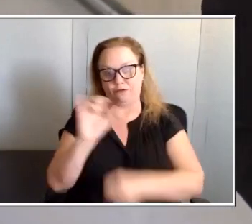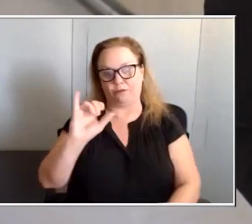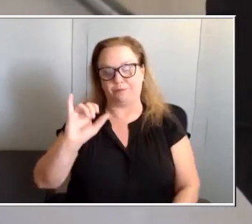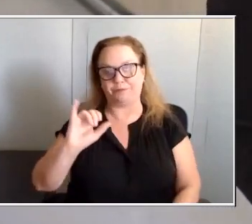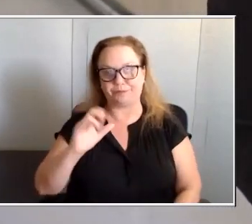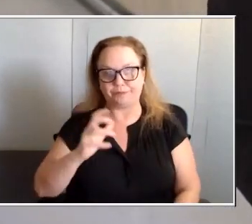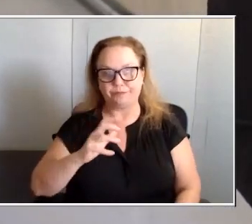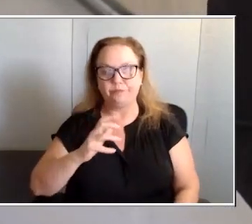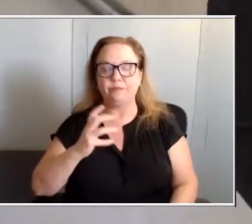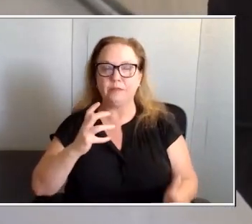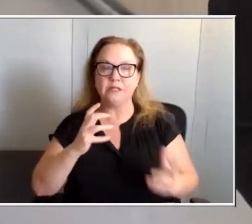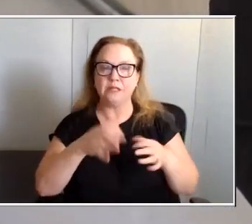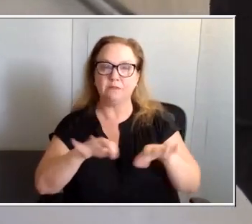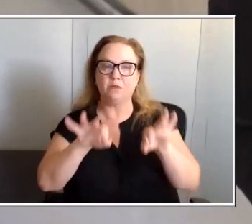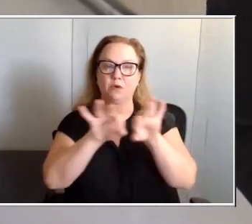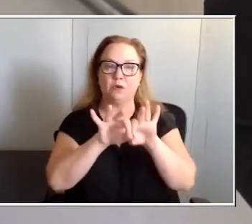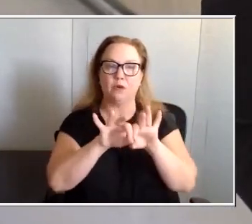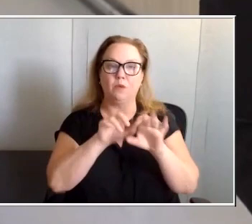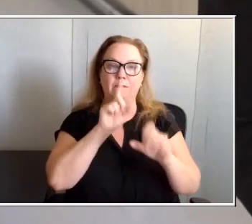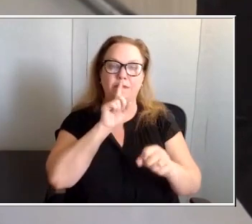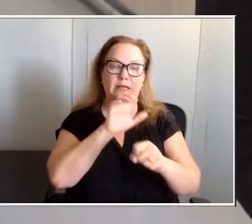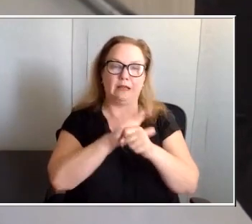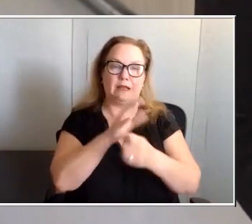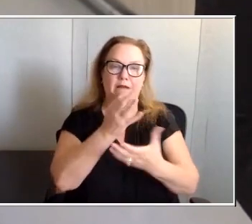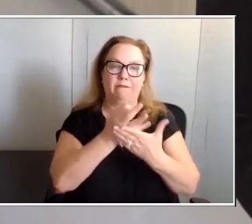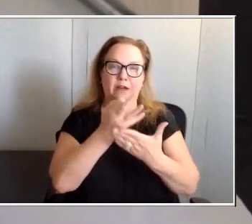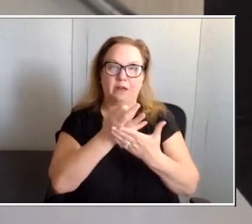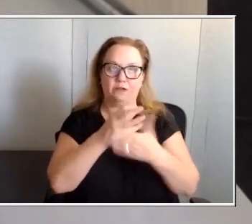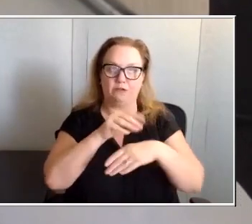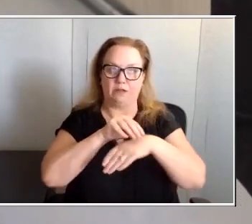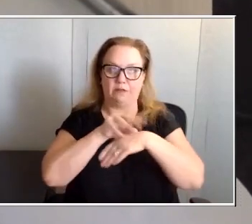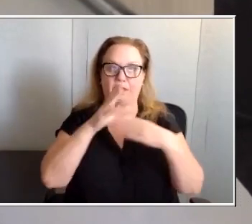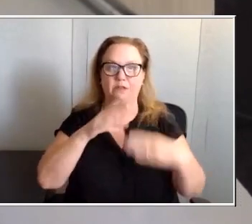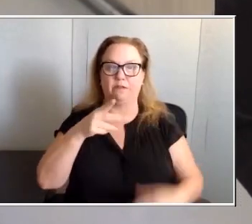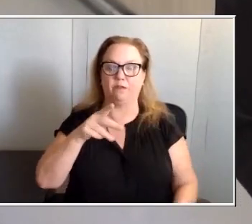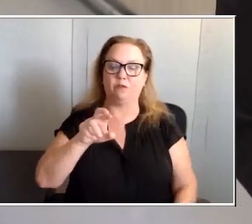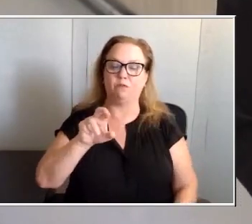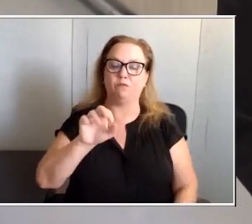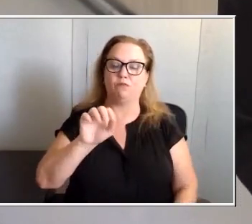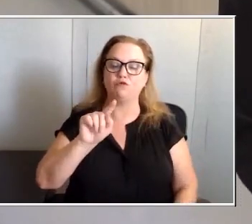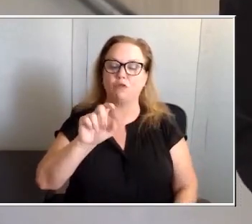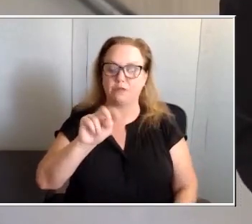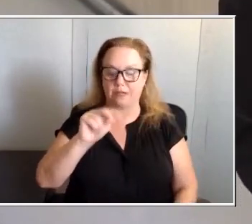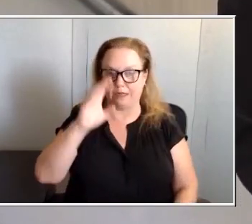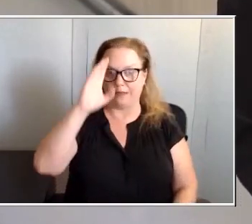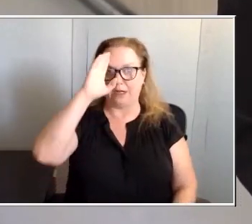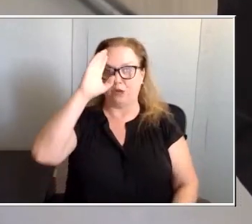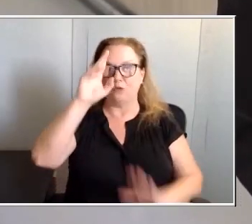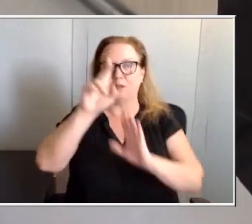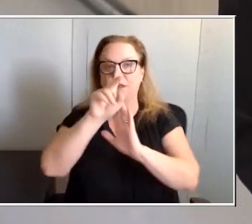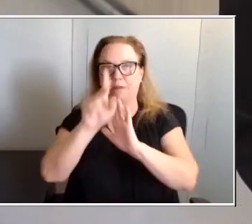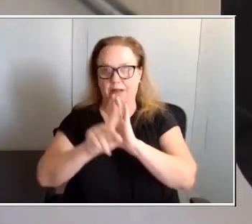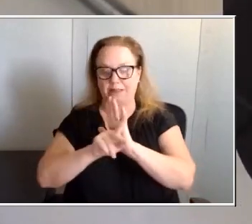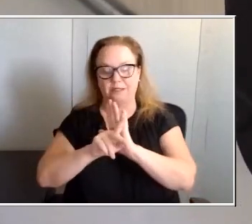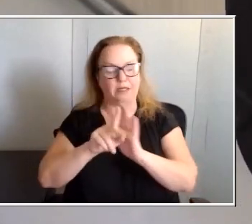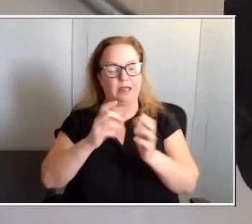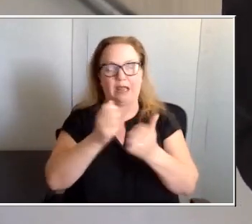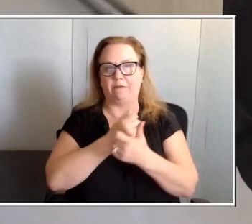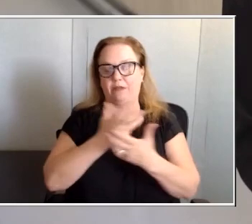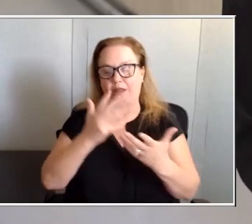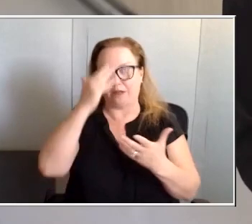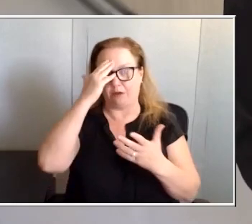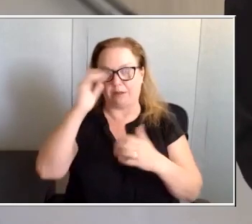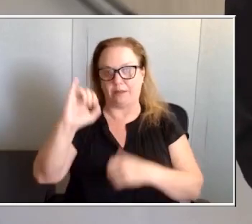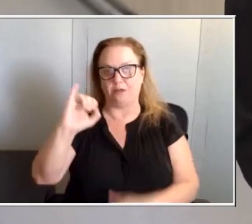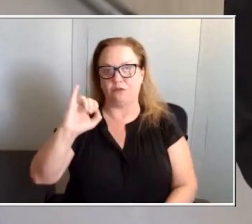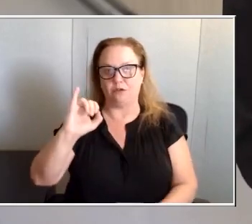important for them to know that we have a dedicated financial advisor for Proton that knows their policies, knows the ins and outs of them, and importantly